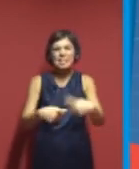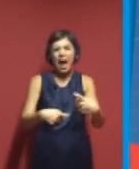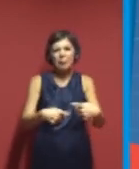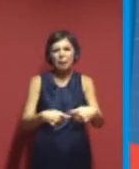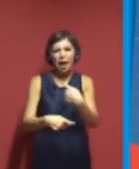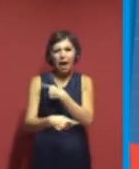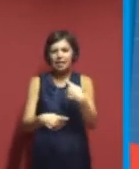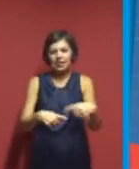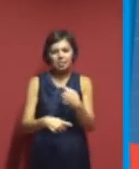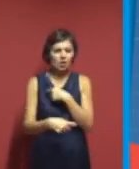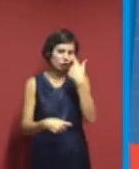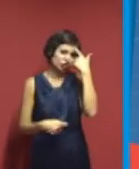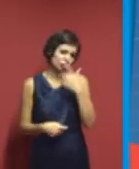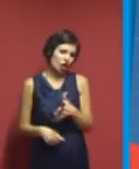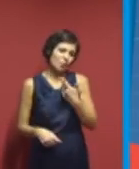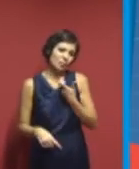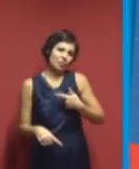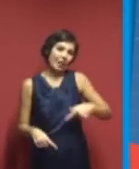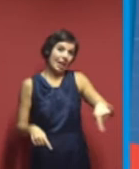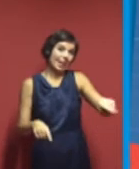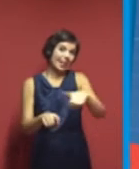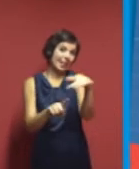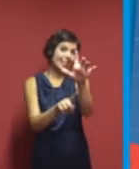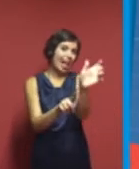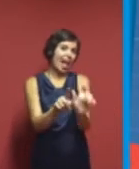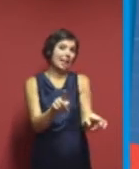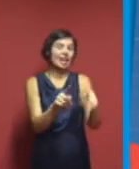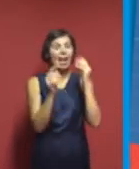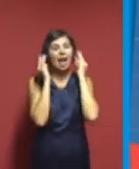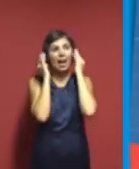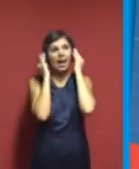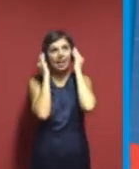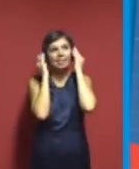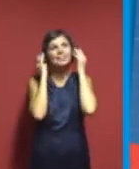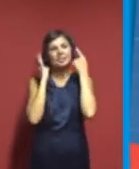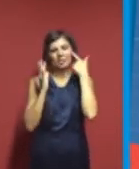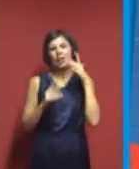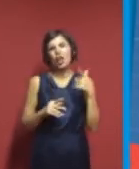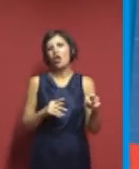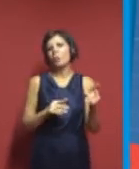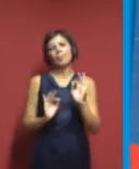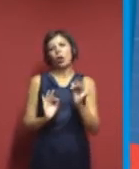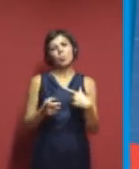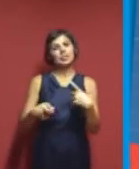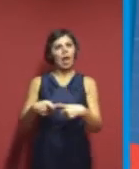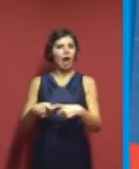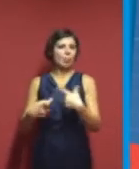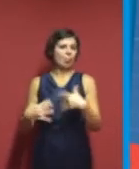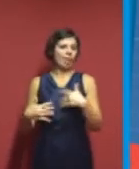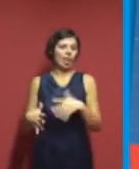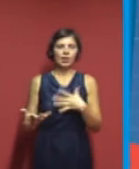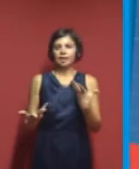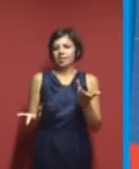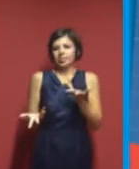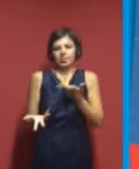extremely shoe-conscious people. I spend a lot of time in your country, and, you know, I've noticed the fondness for